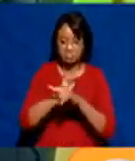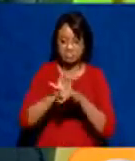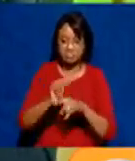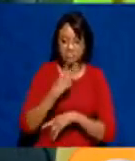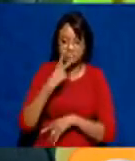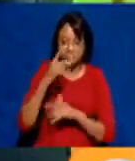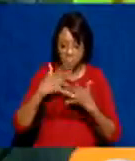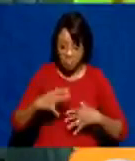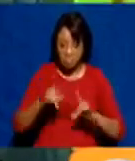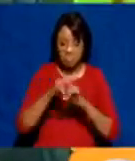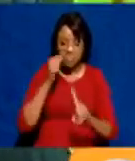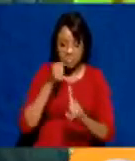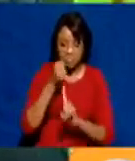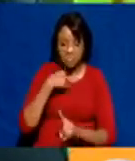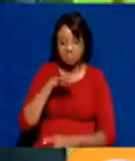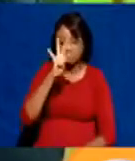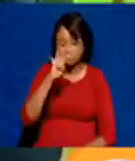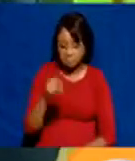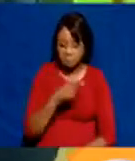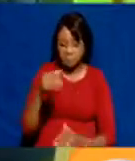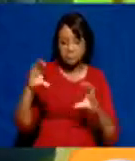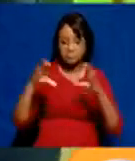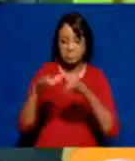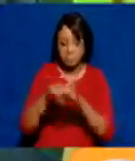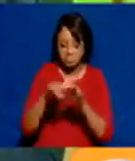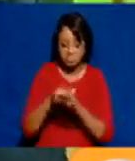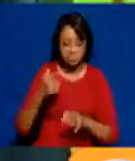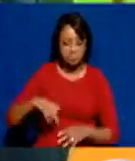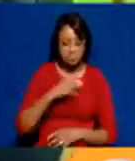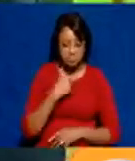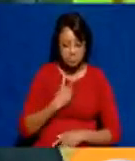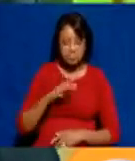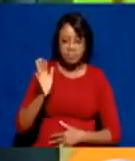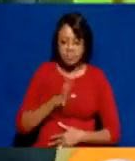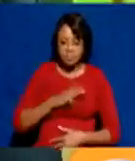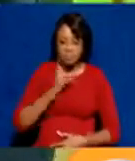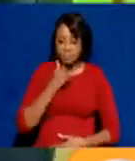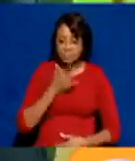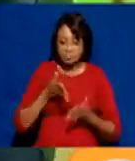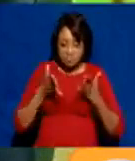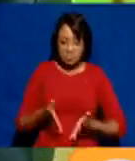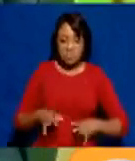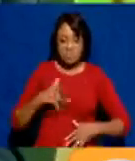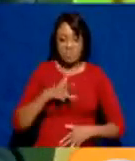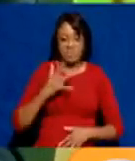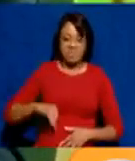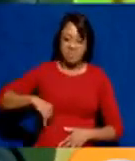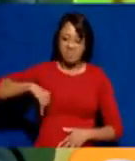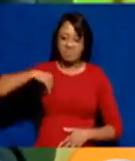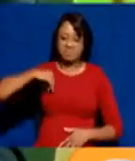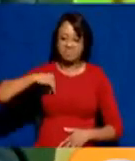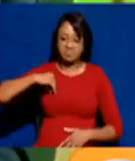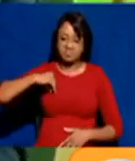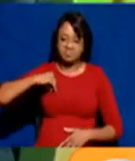over 4,000 community members with our work, yeah, we have women who now are proud to become M-taka agents, because